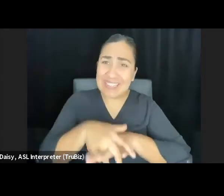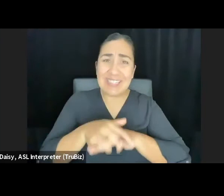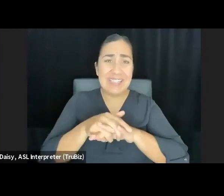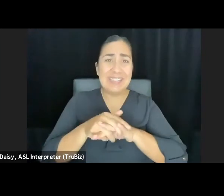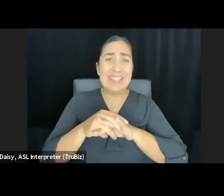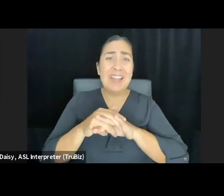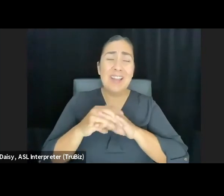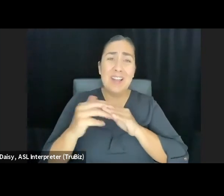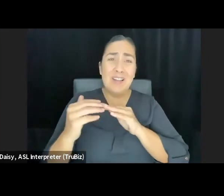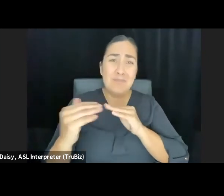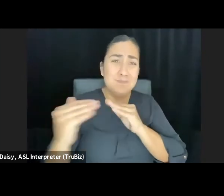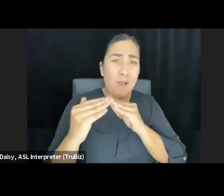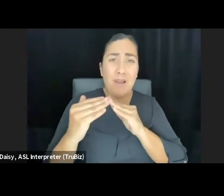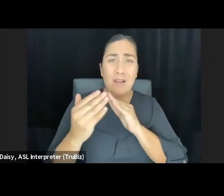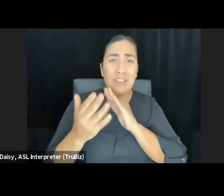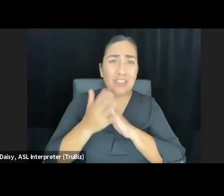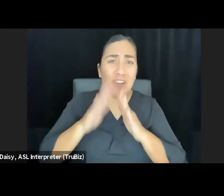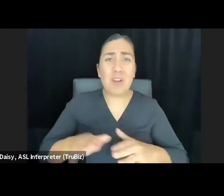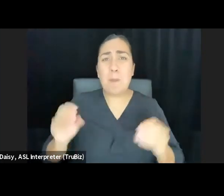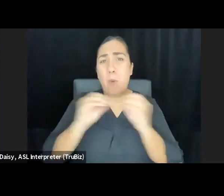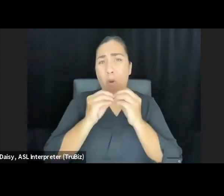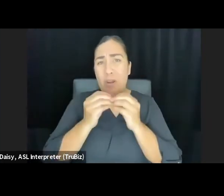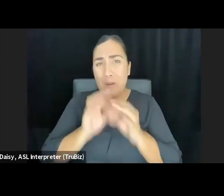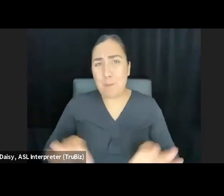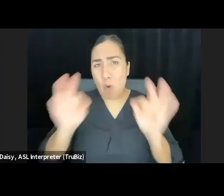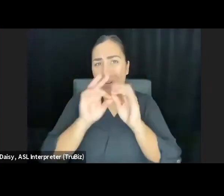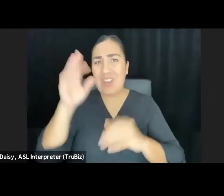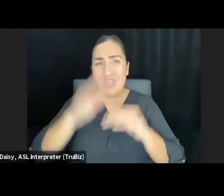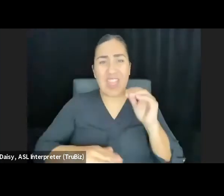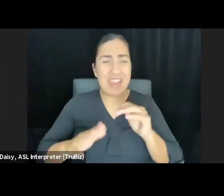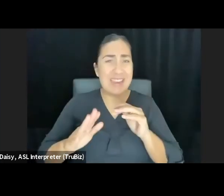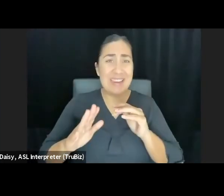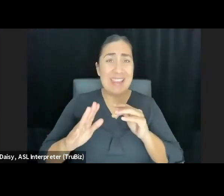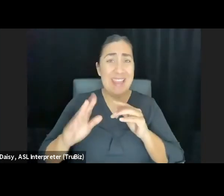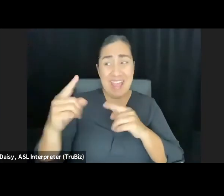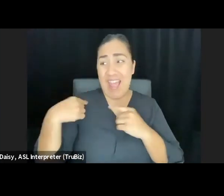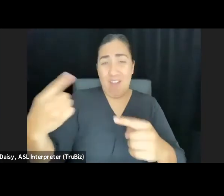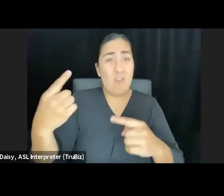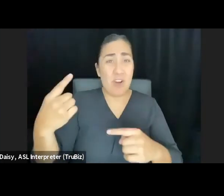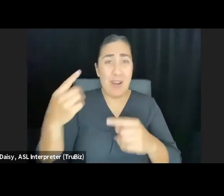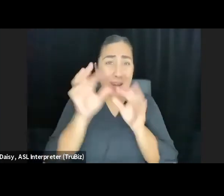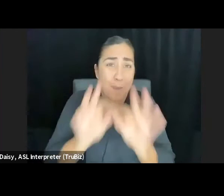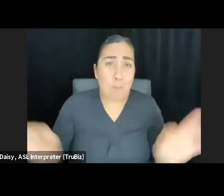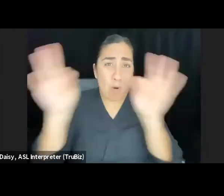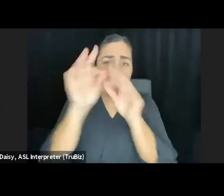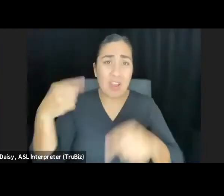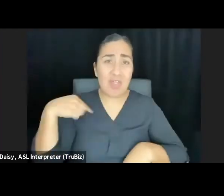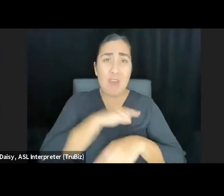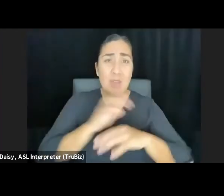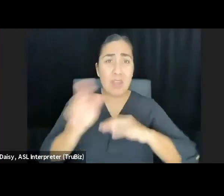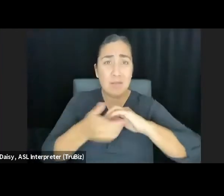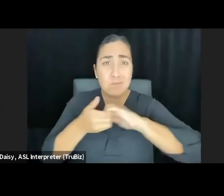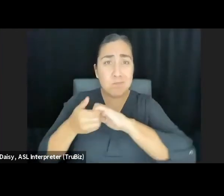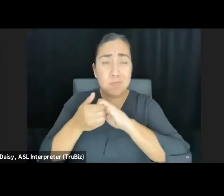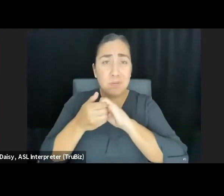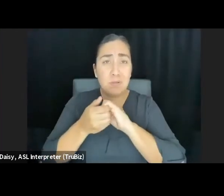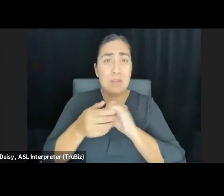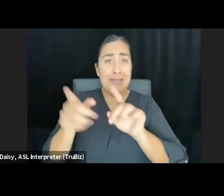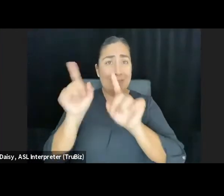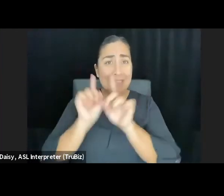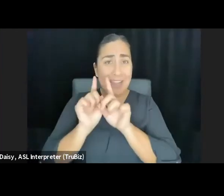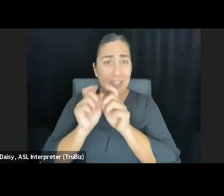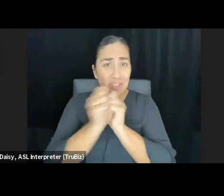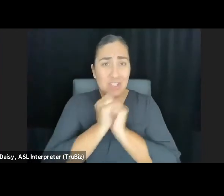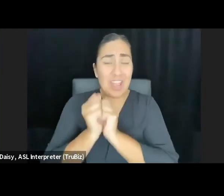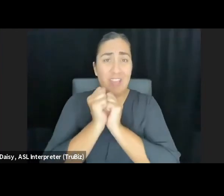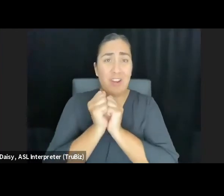just more important than ever and more crucial that we stand together. We have stood for other communities here on this land.